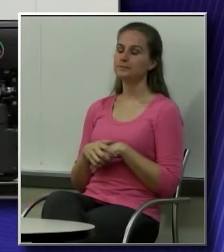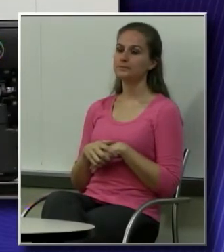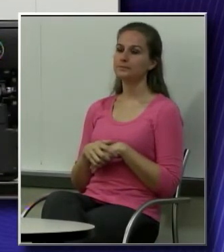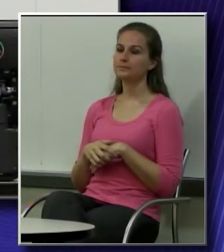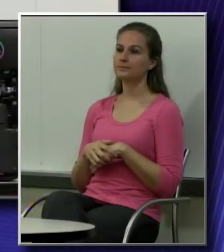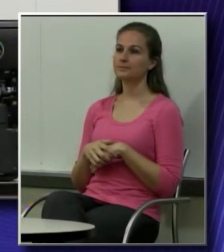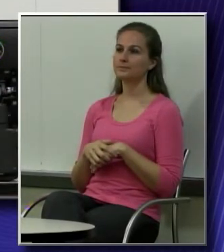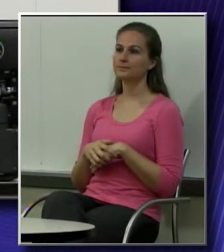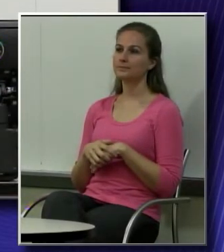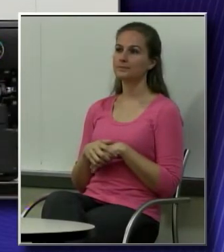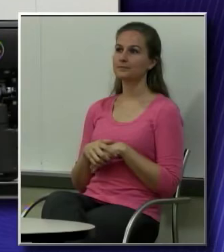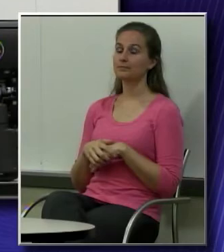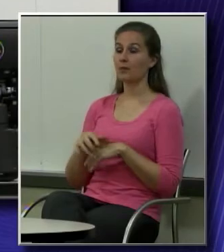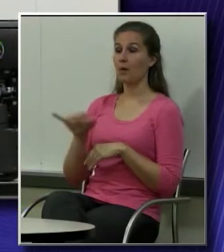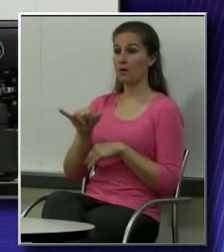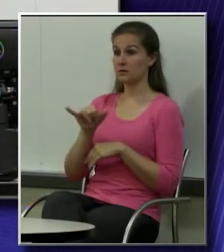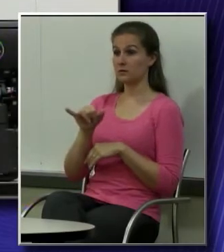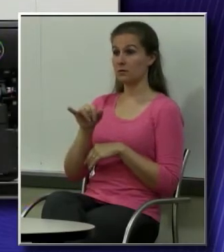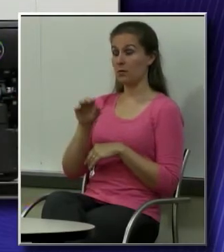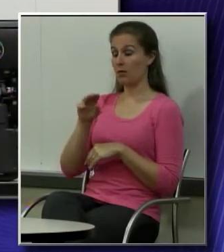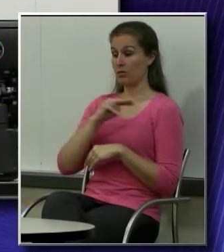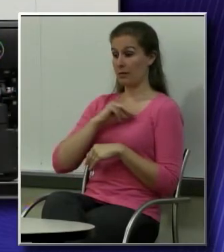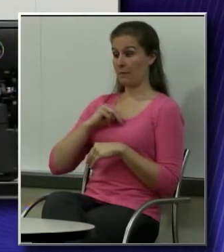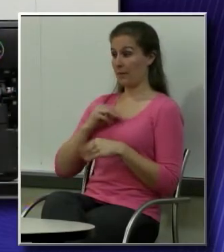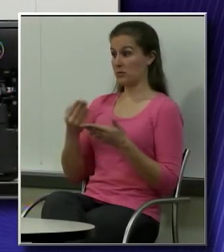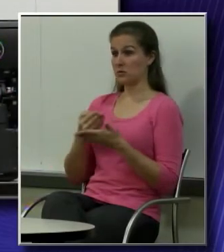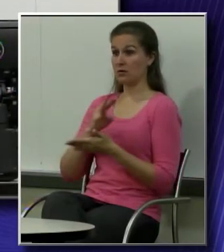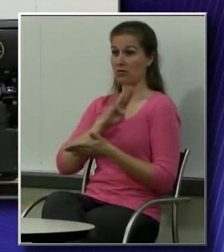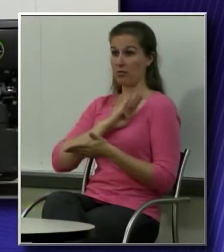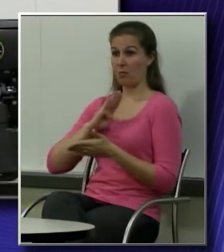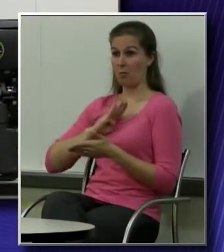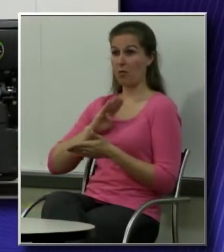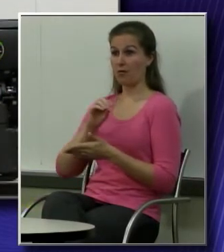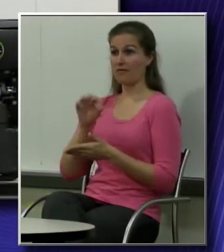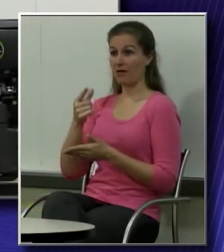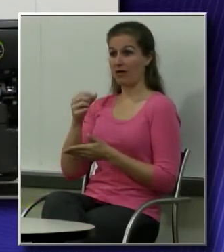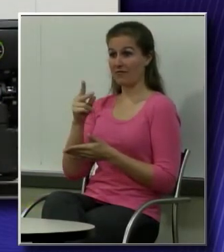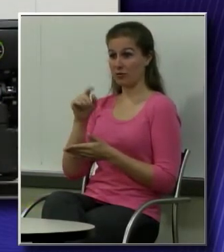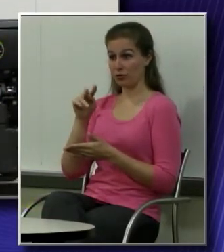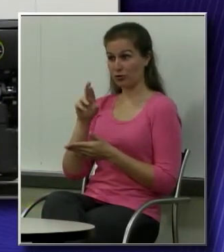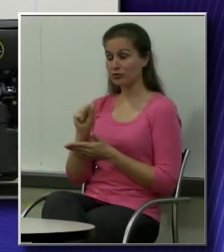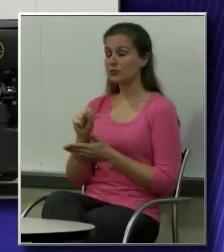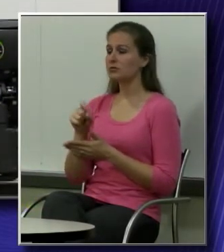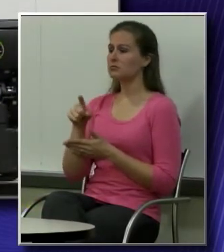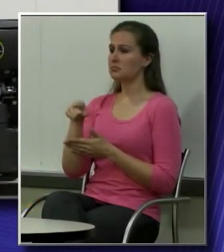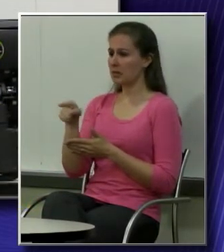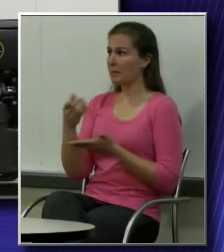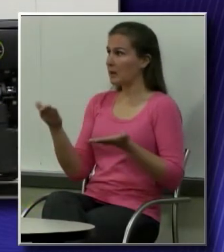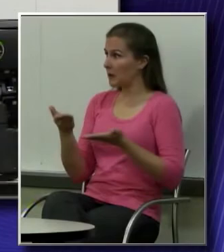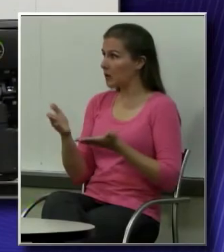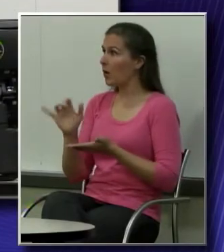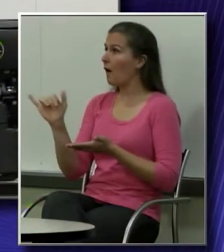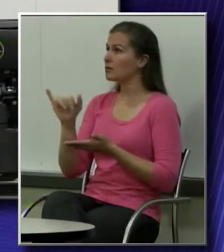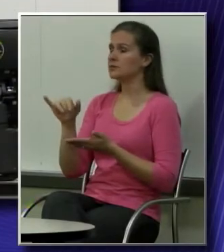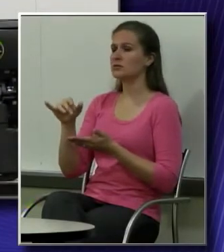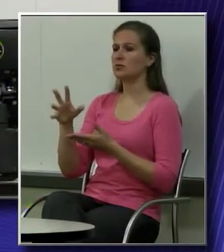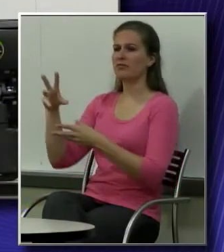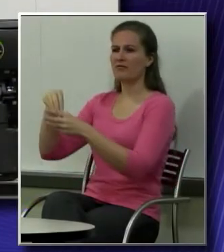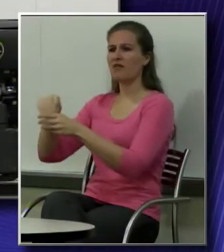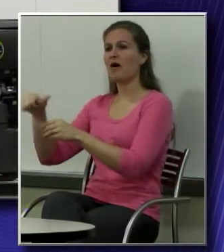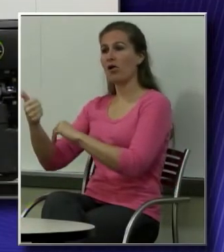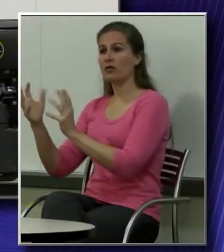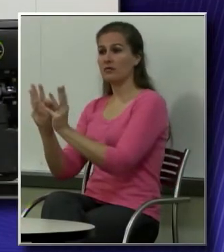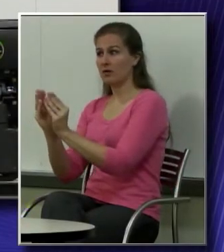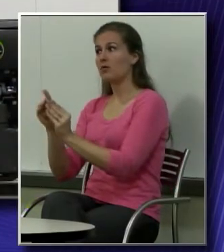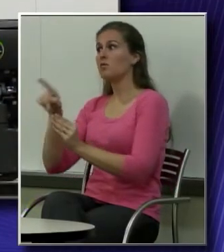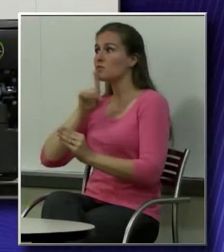The members of the Board of Governors who are here this evening and those participating in other forums really are eager to hear